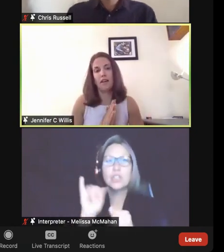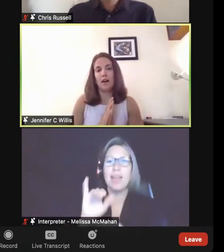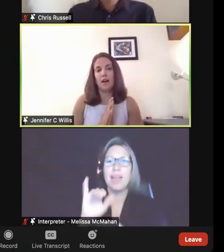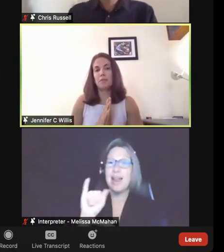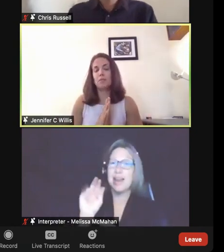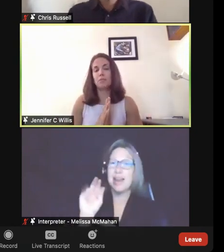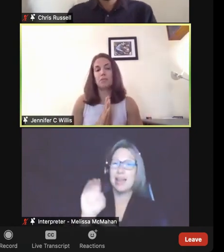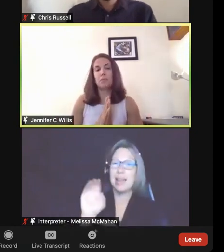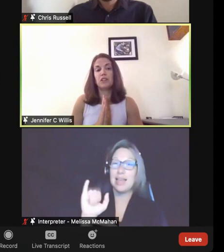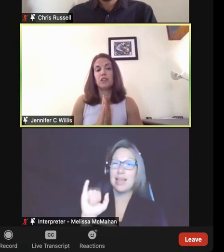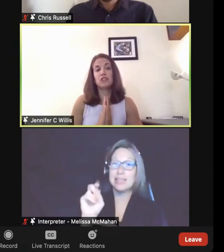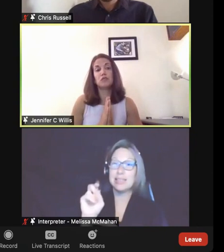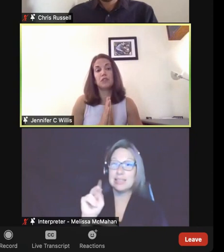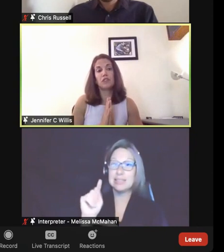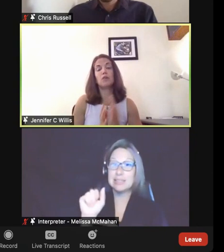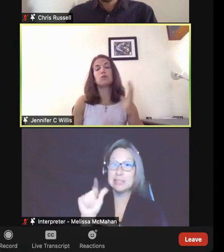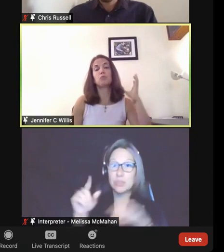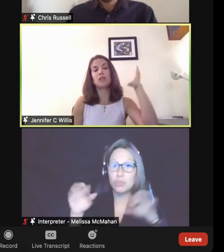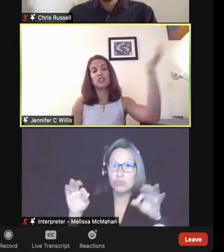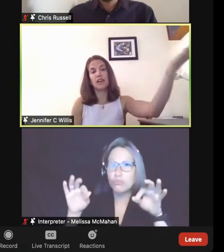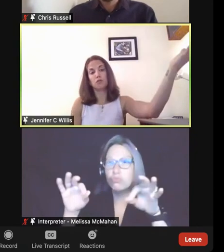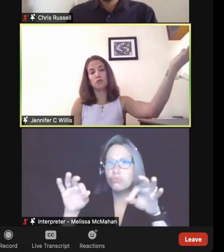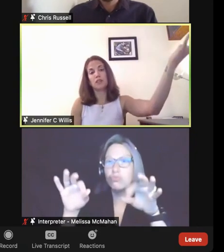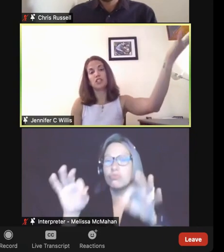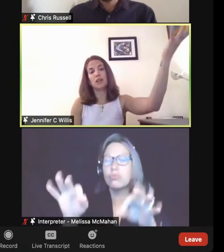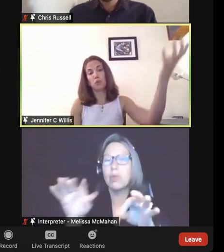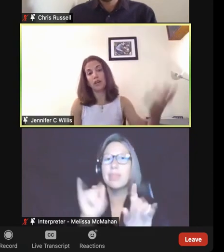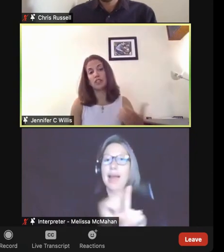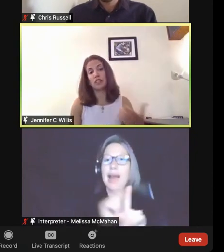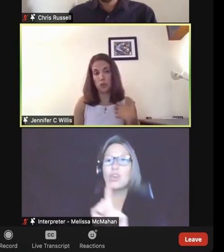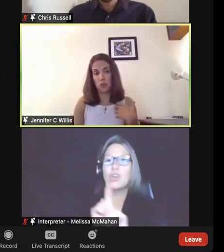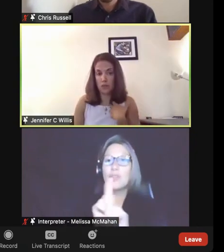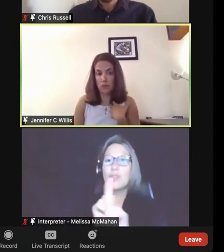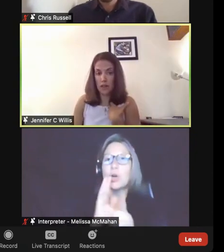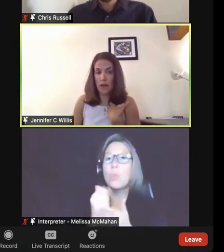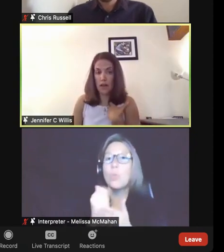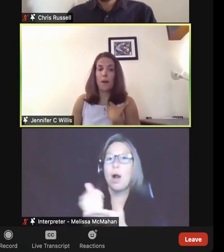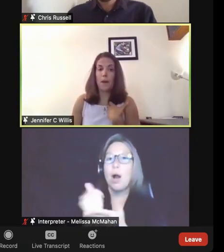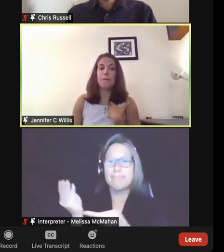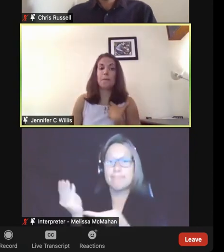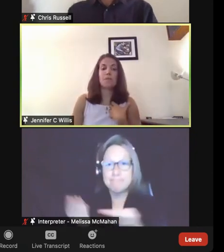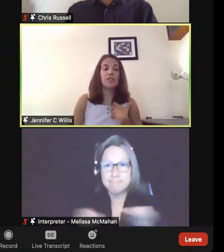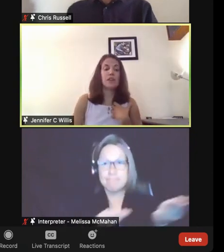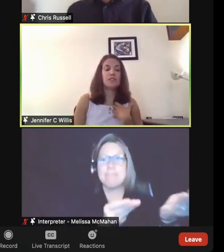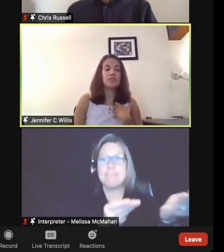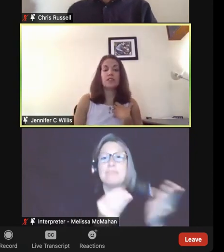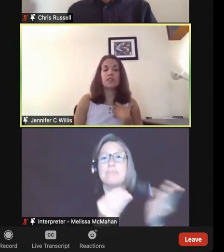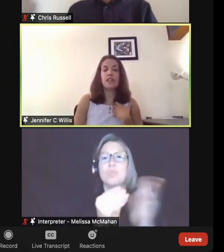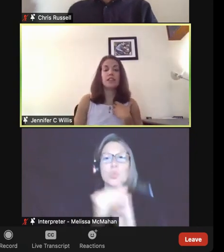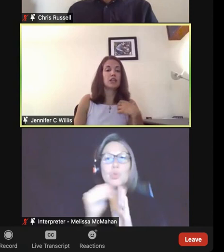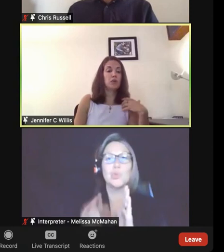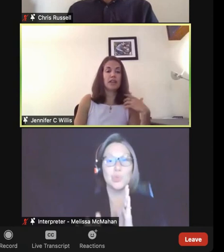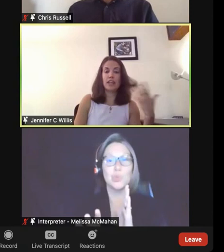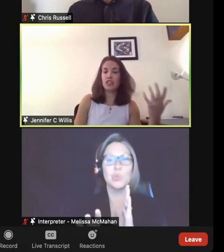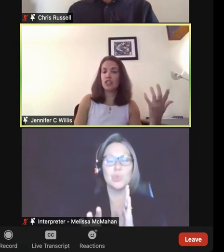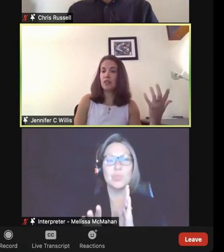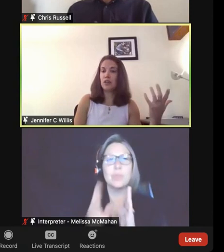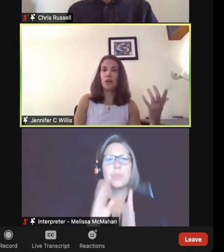missing. The intervener helps bridge that information and bring it to the student. They